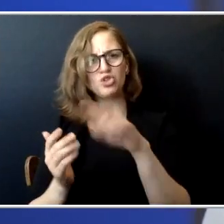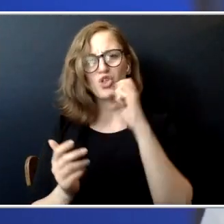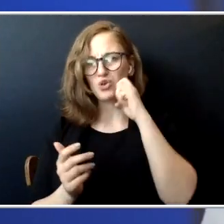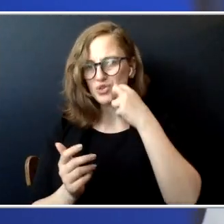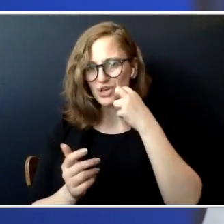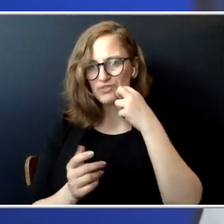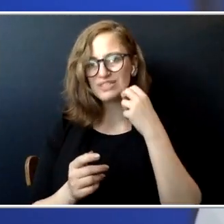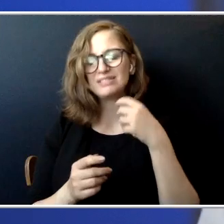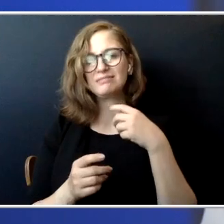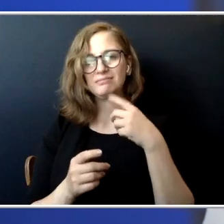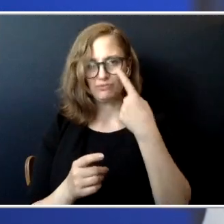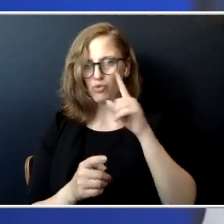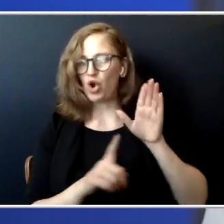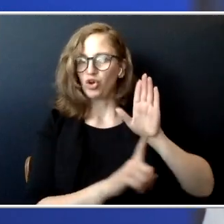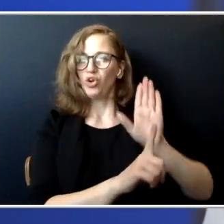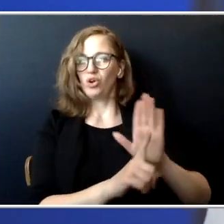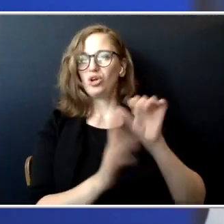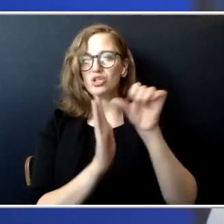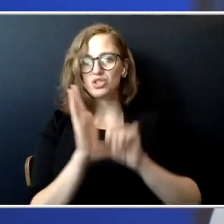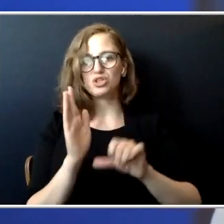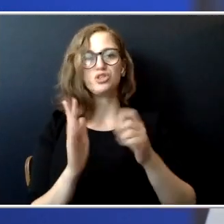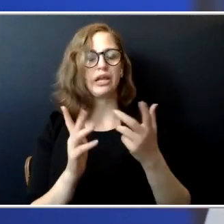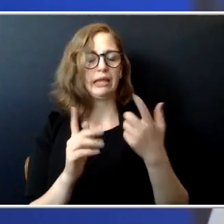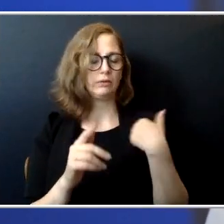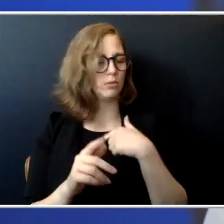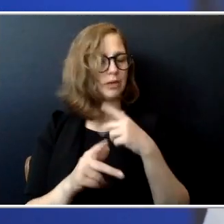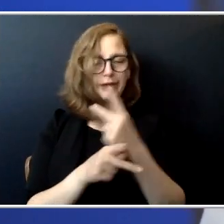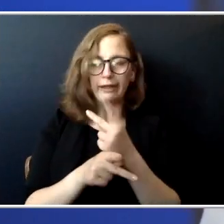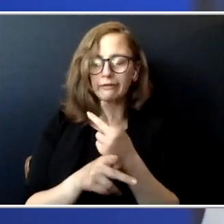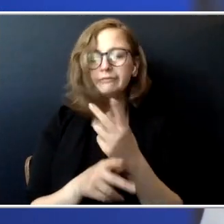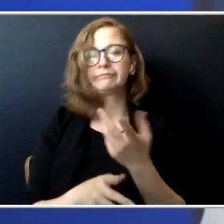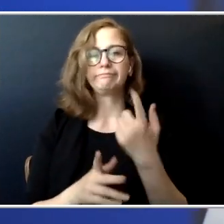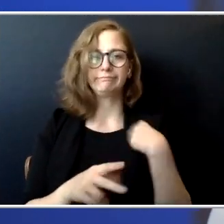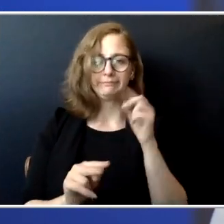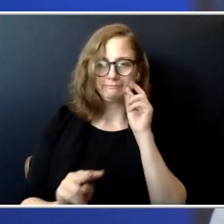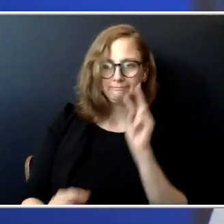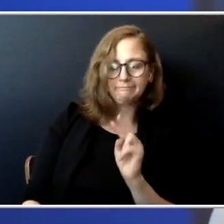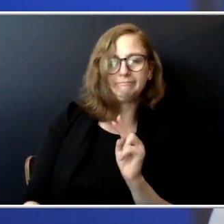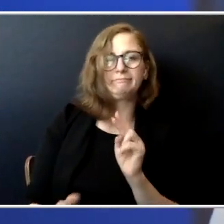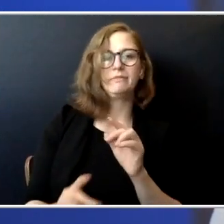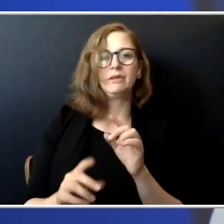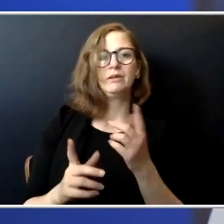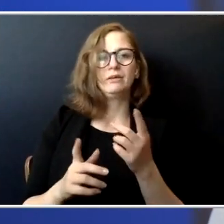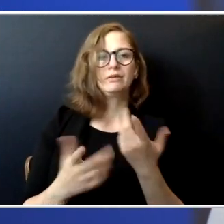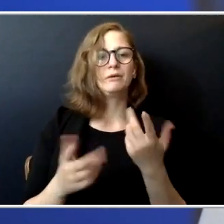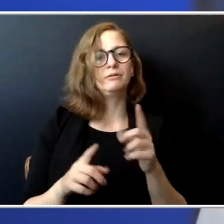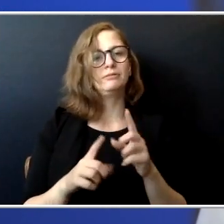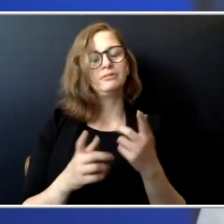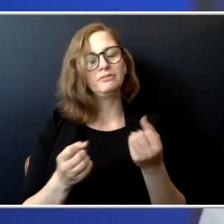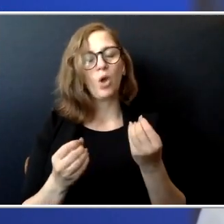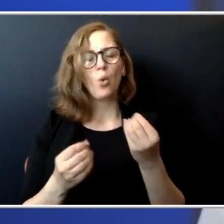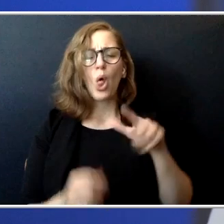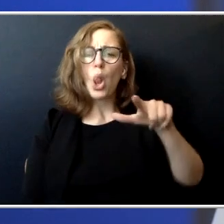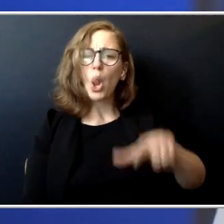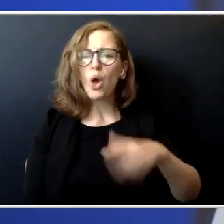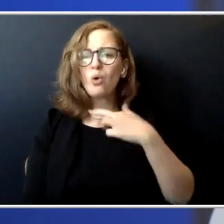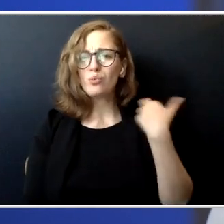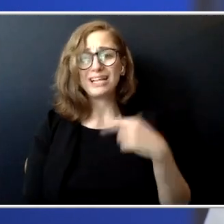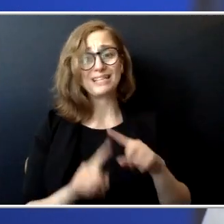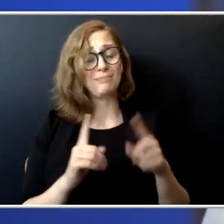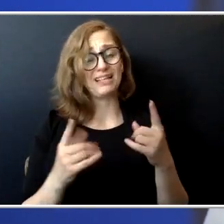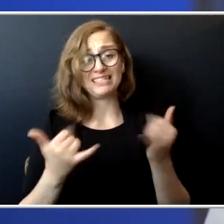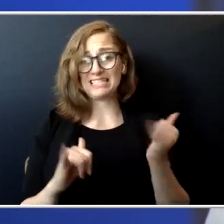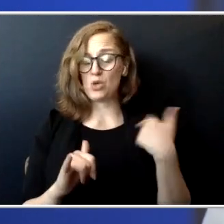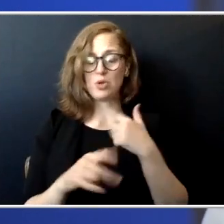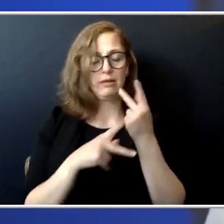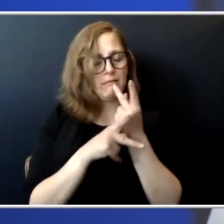time, I mean, surgery has risk no matter what. The risk is low, but not zero. But we were very careful and we did our best